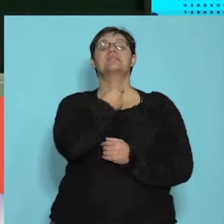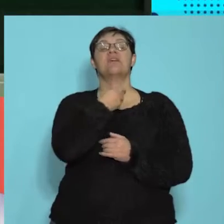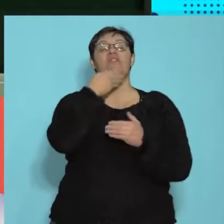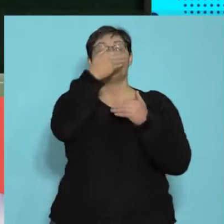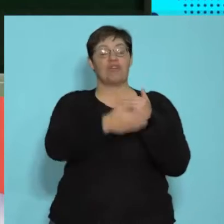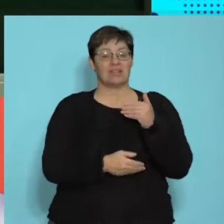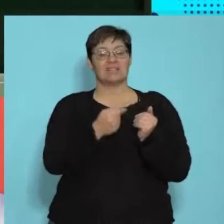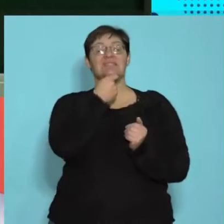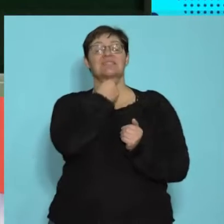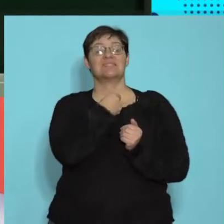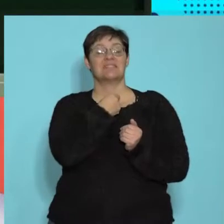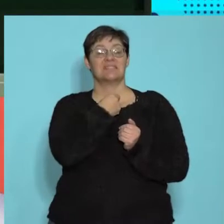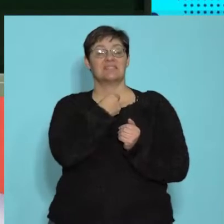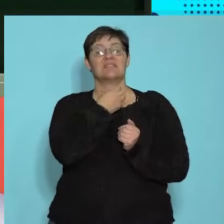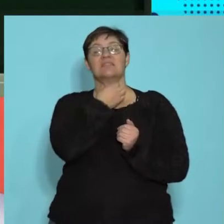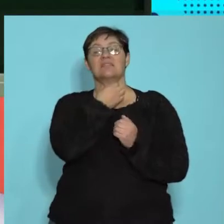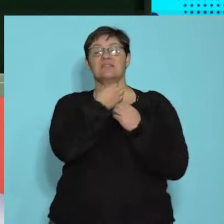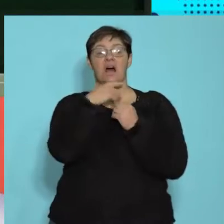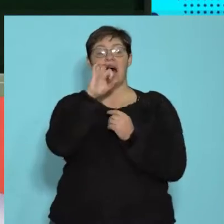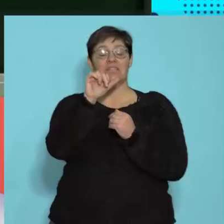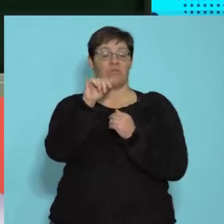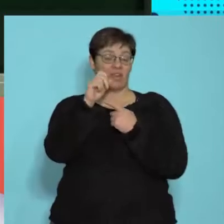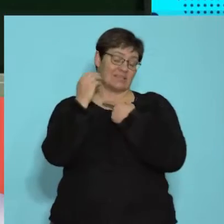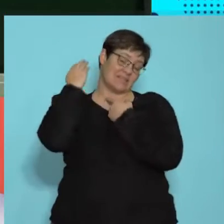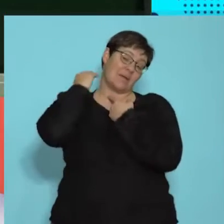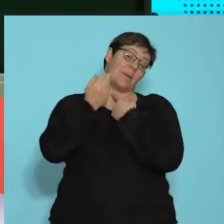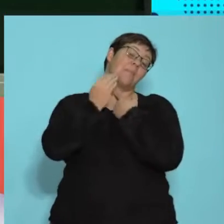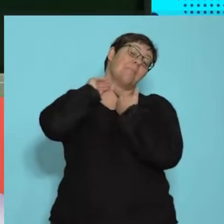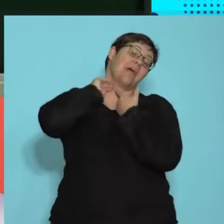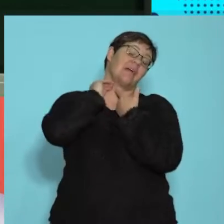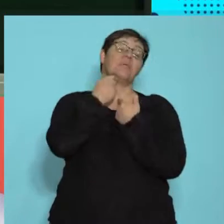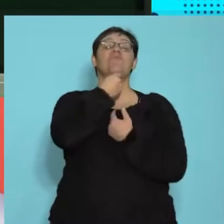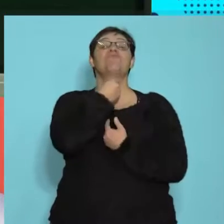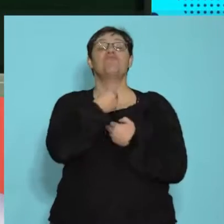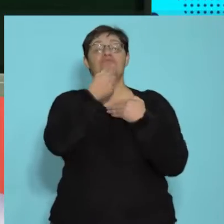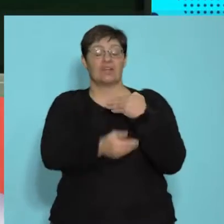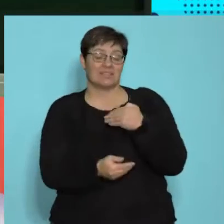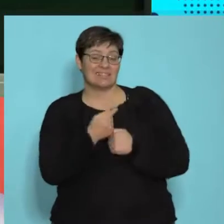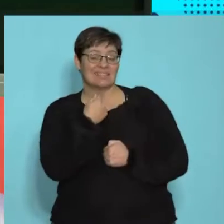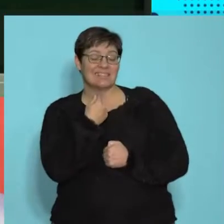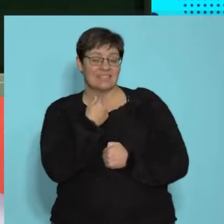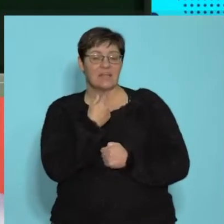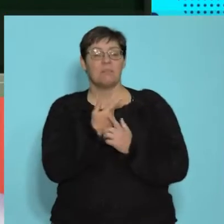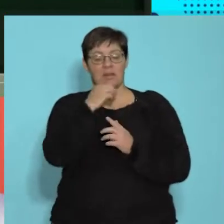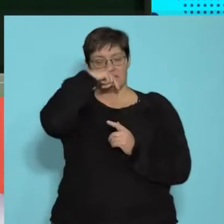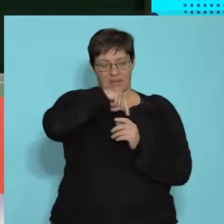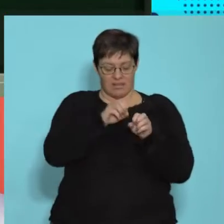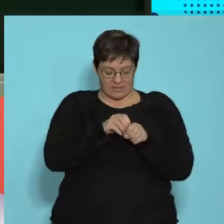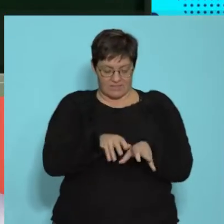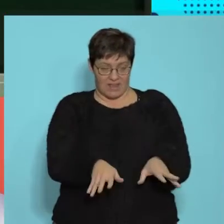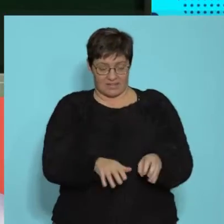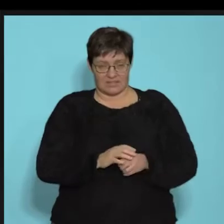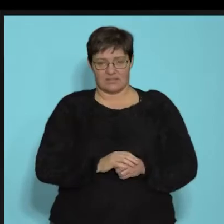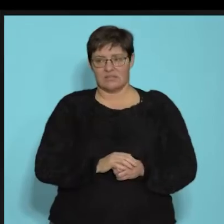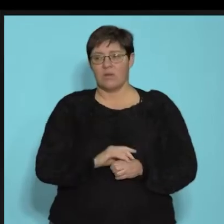the front was the trachea. The esophagus was at the back. And it goes all the way down, and then it must divide.